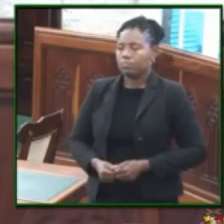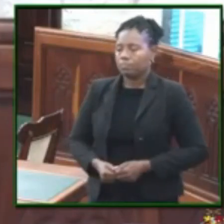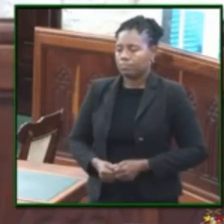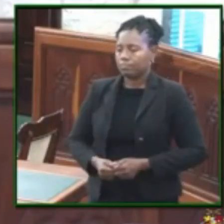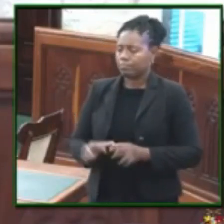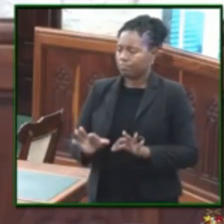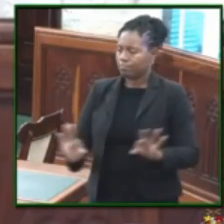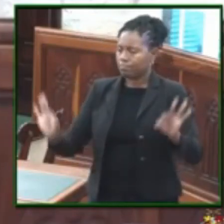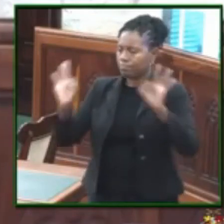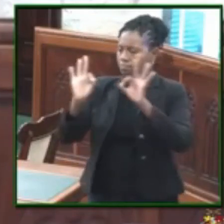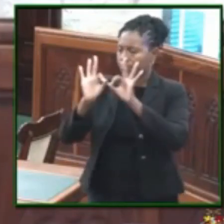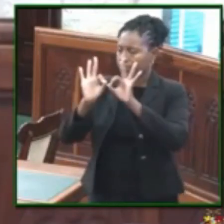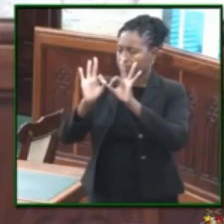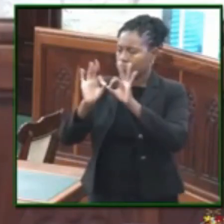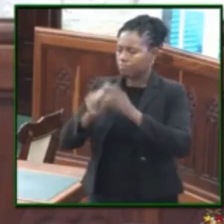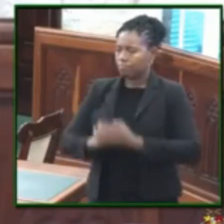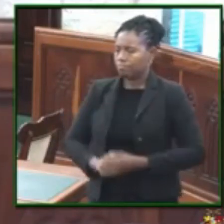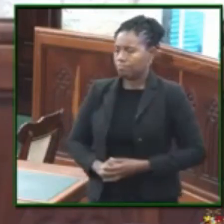critical.